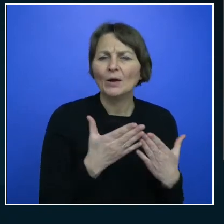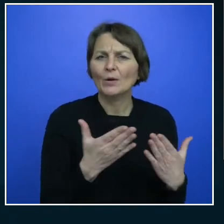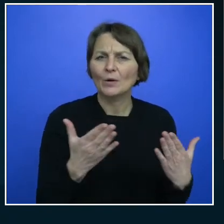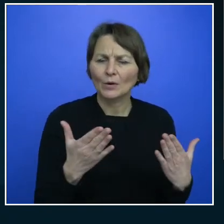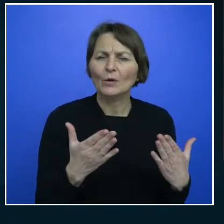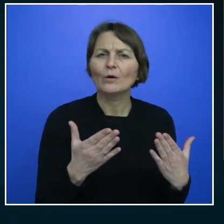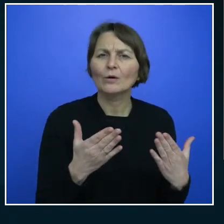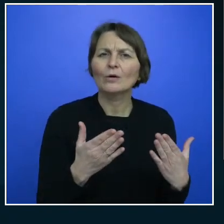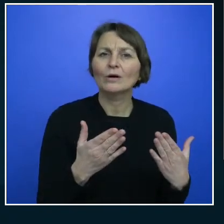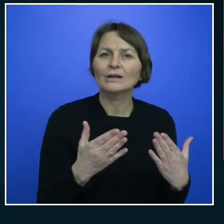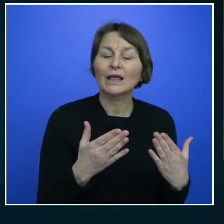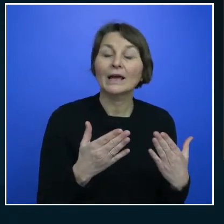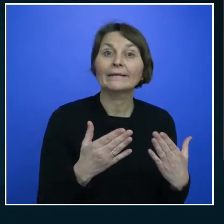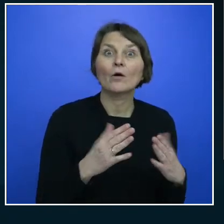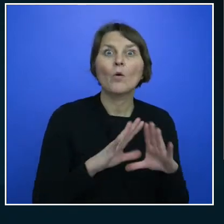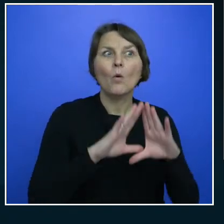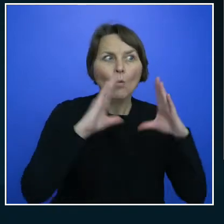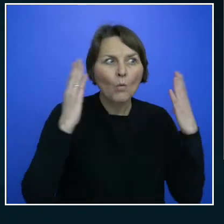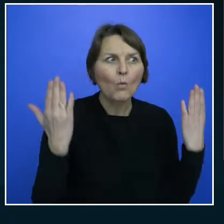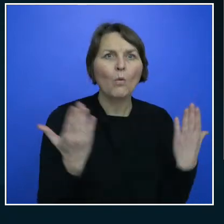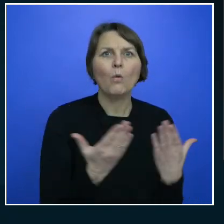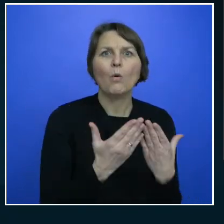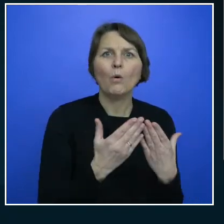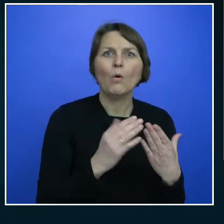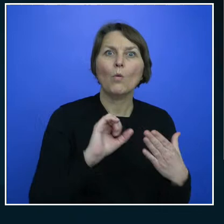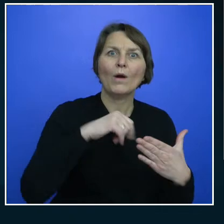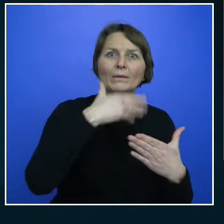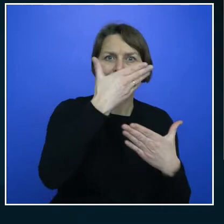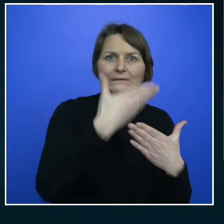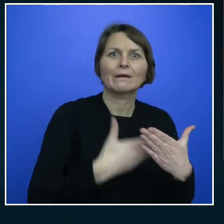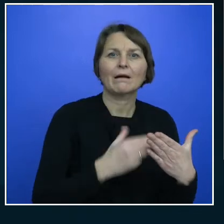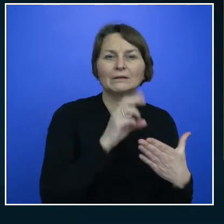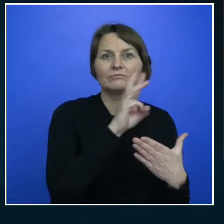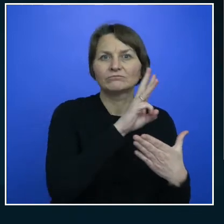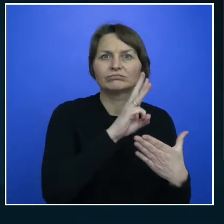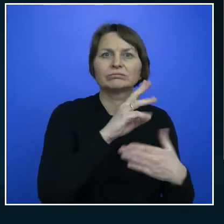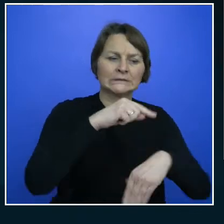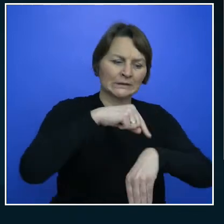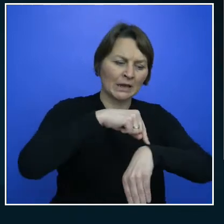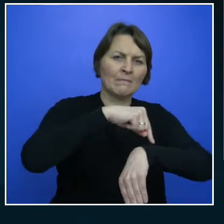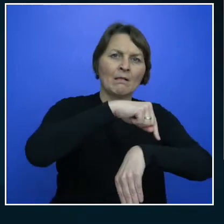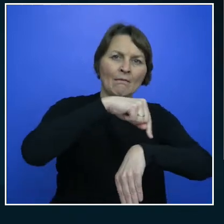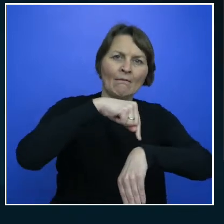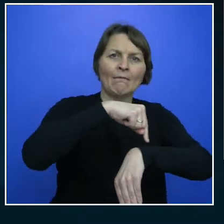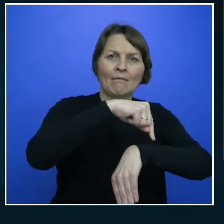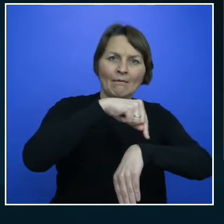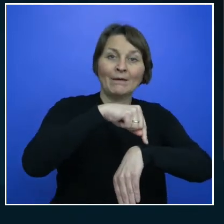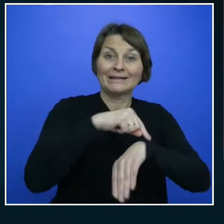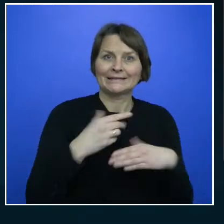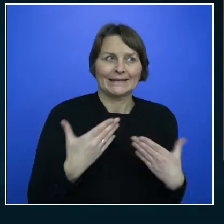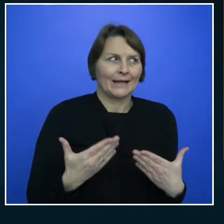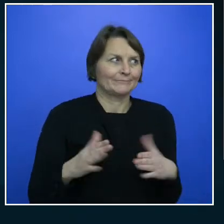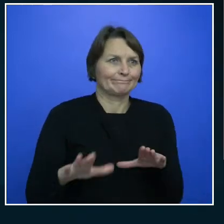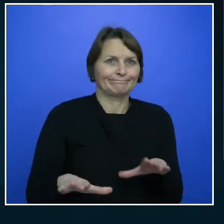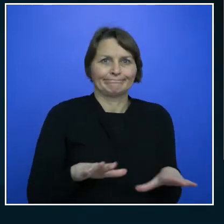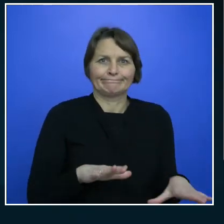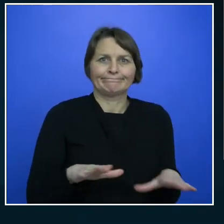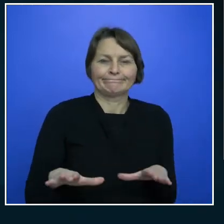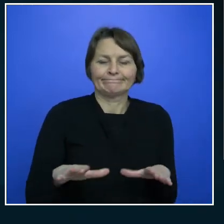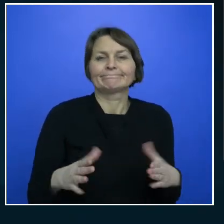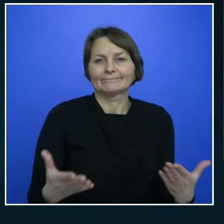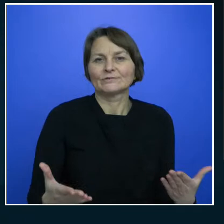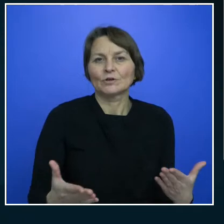site every time, because that takes some time, especially when you're waiting now for it.